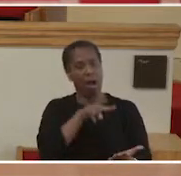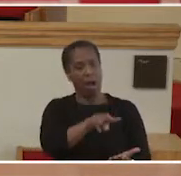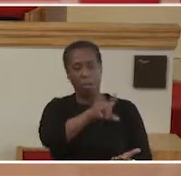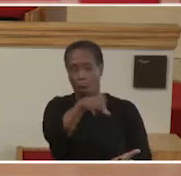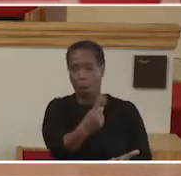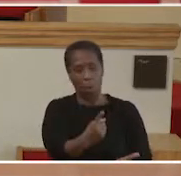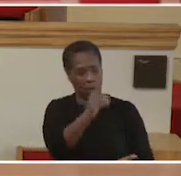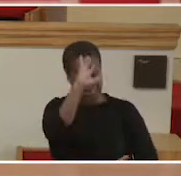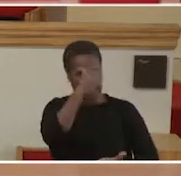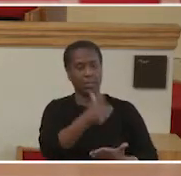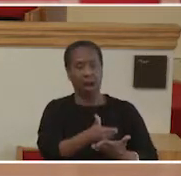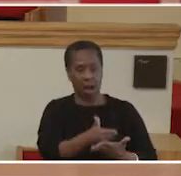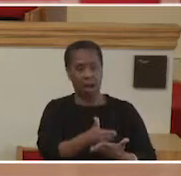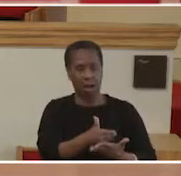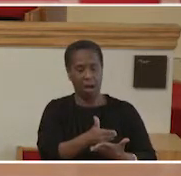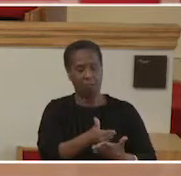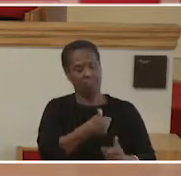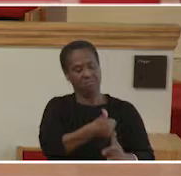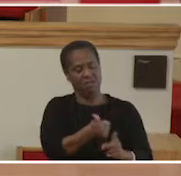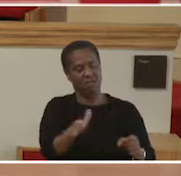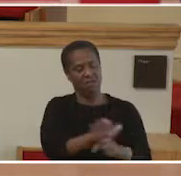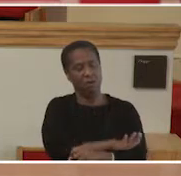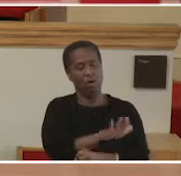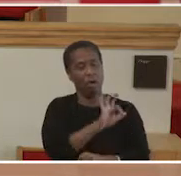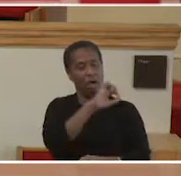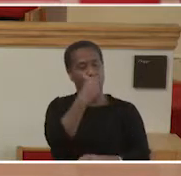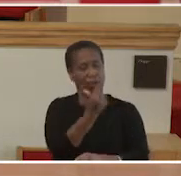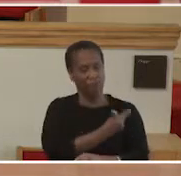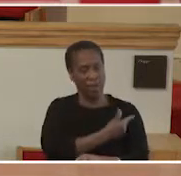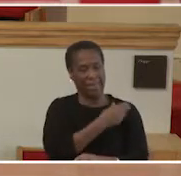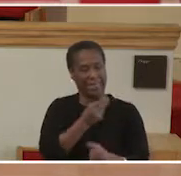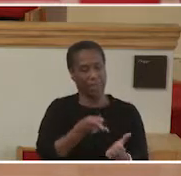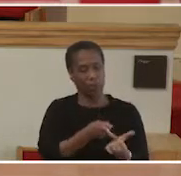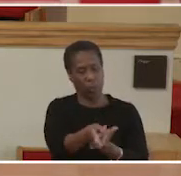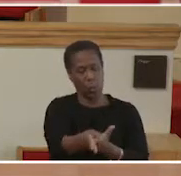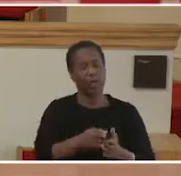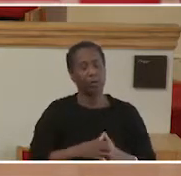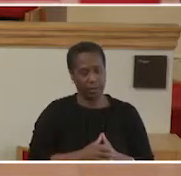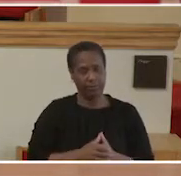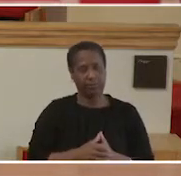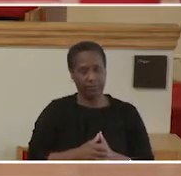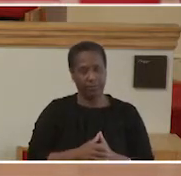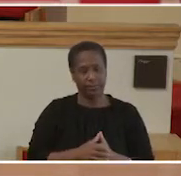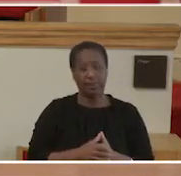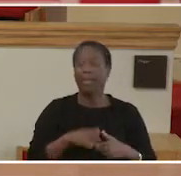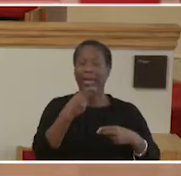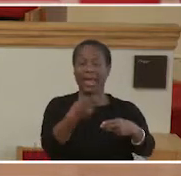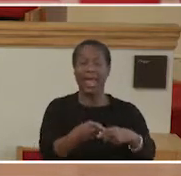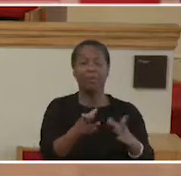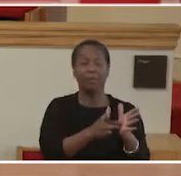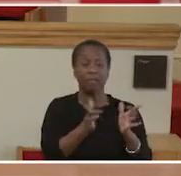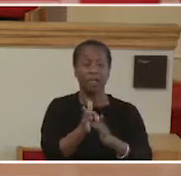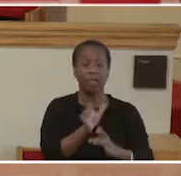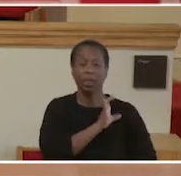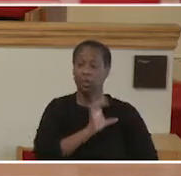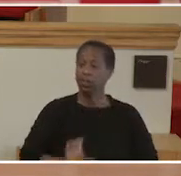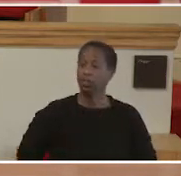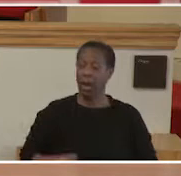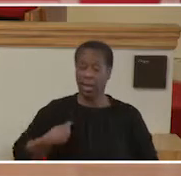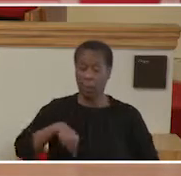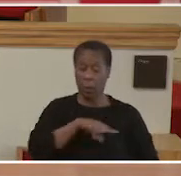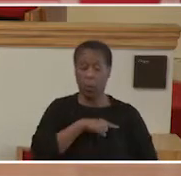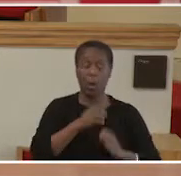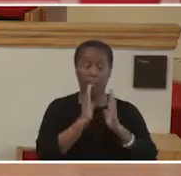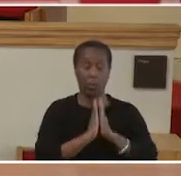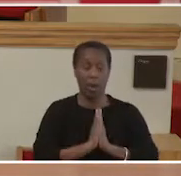Son, full of grace and truth. In the name of Jesus Christ, we